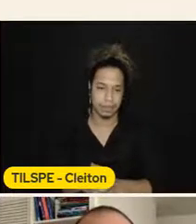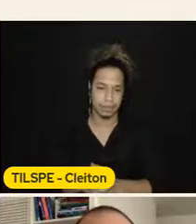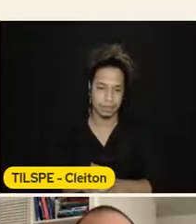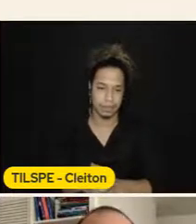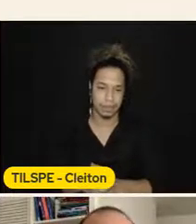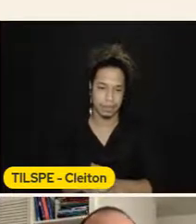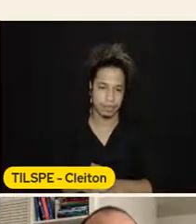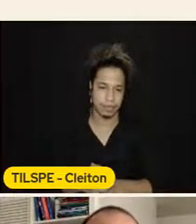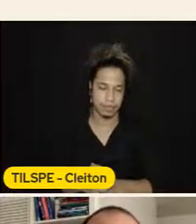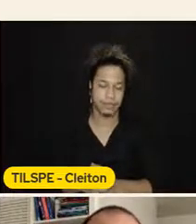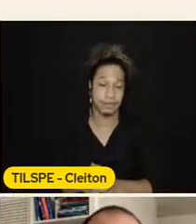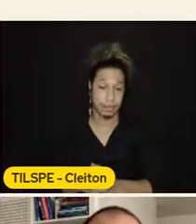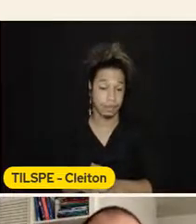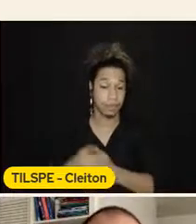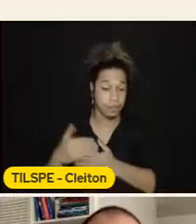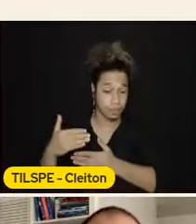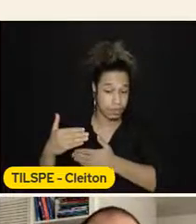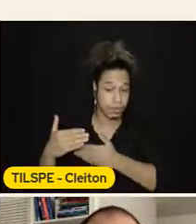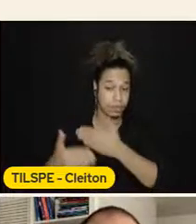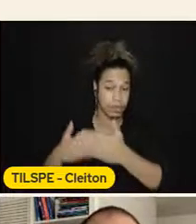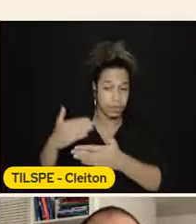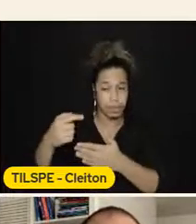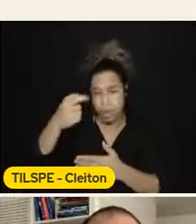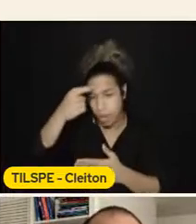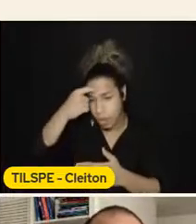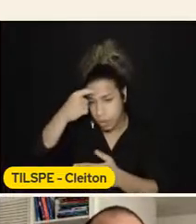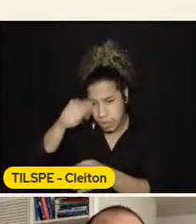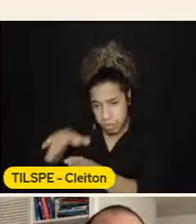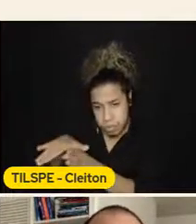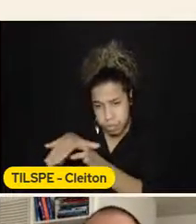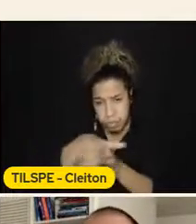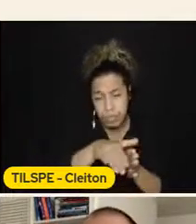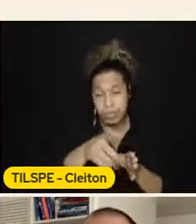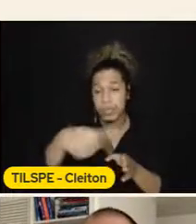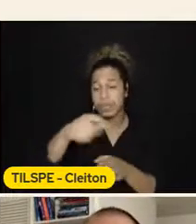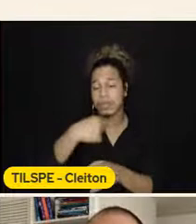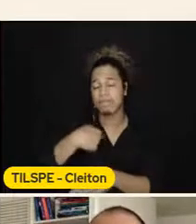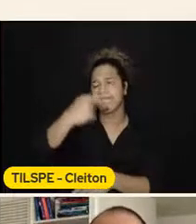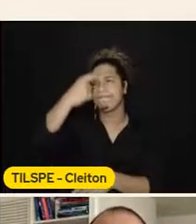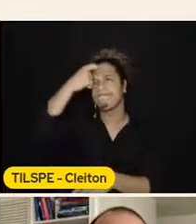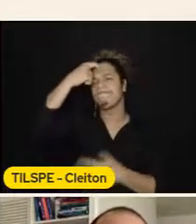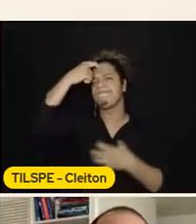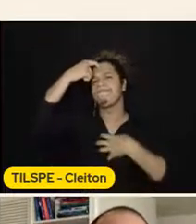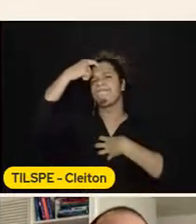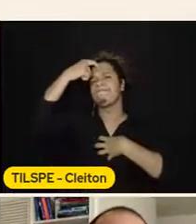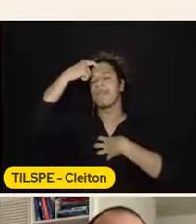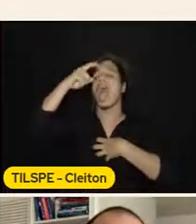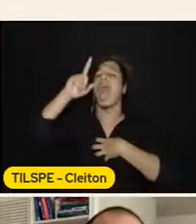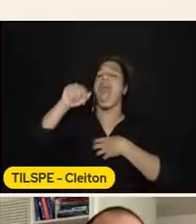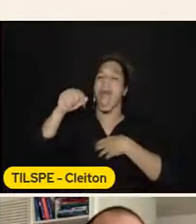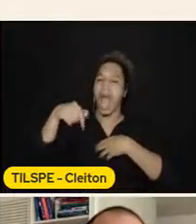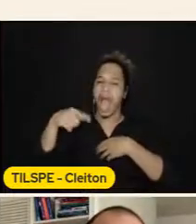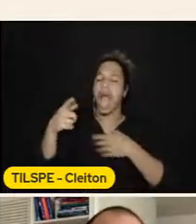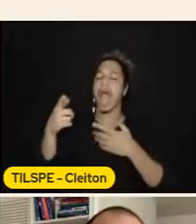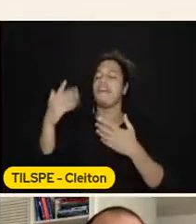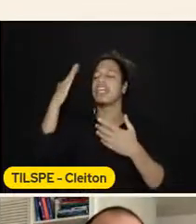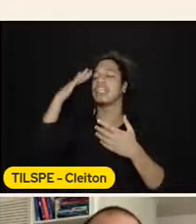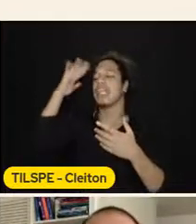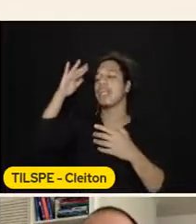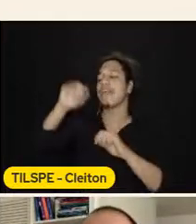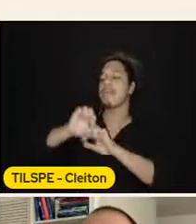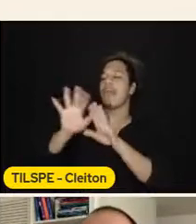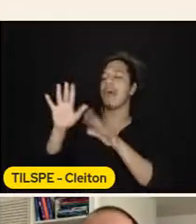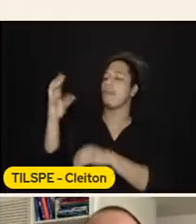the process of conscientização. They become more conscious of what a plant is, what it